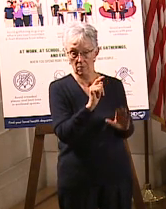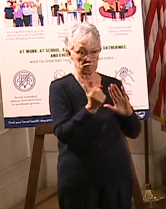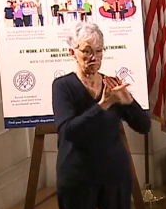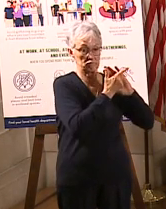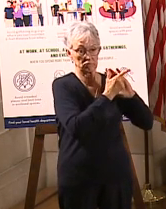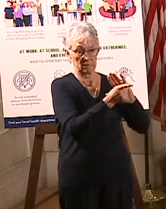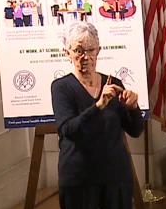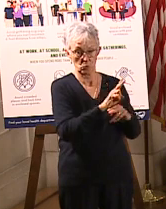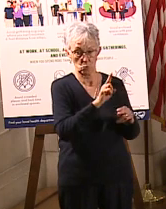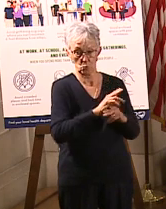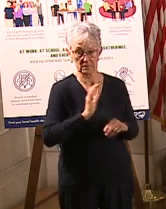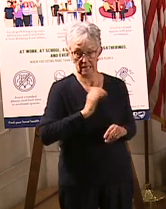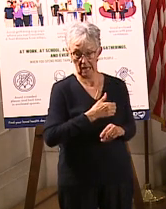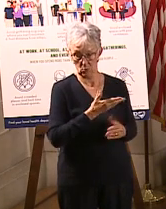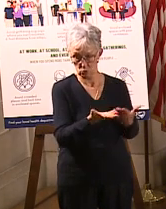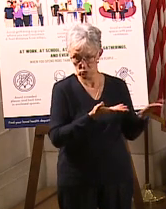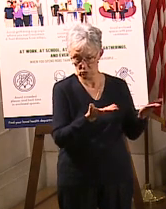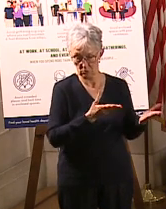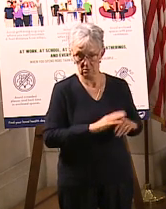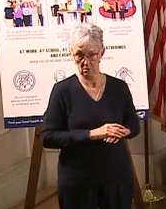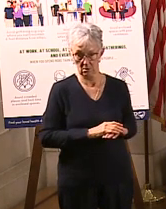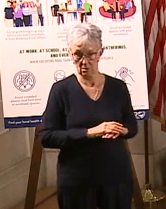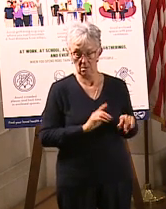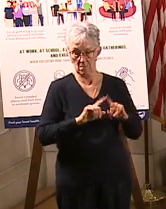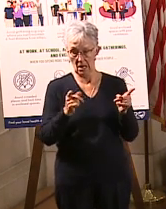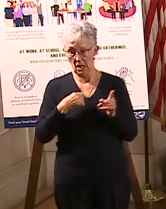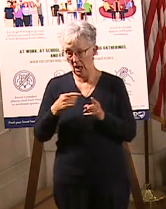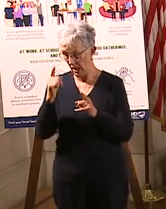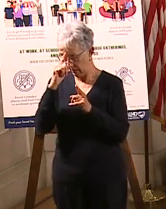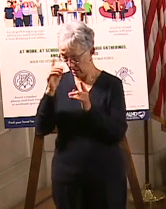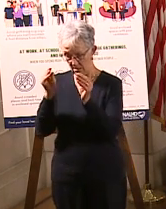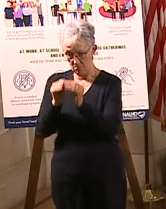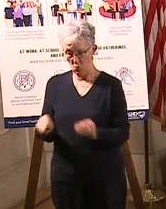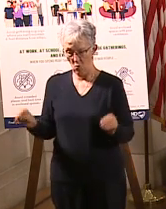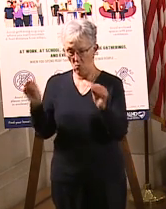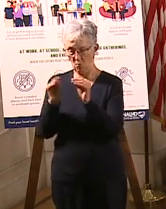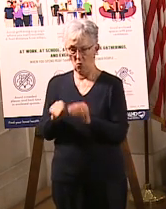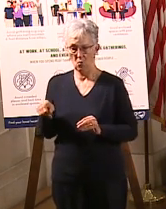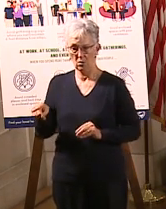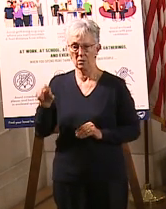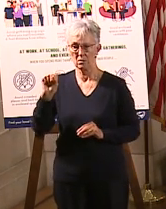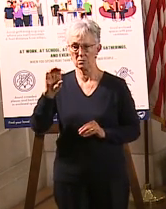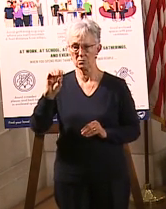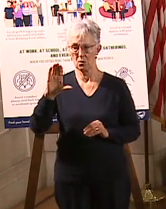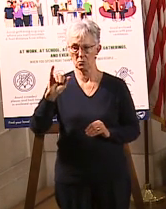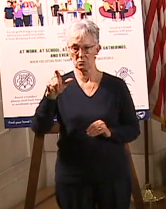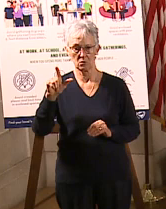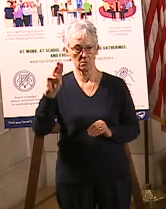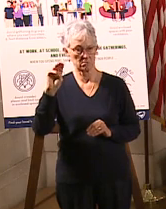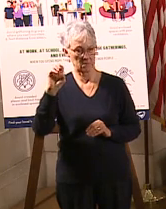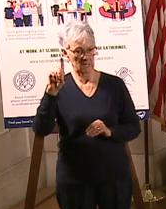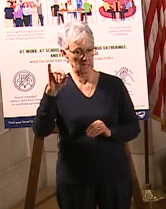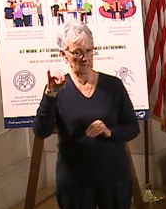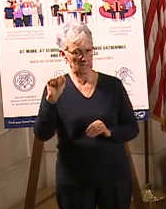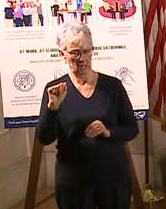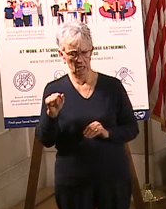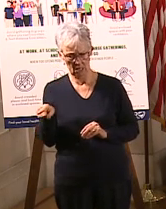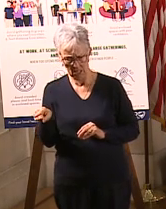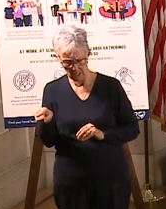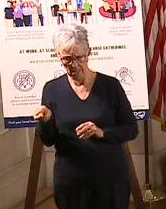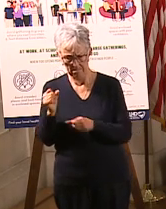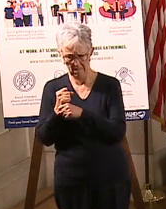service. However, I think the more that social media platforms are doing these kind of things, the more that they're